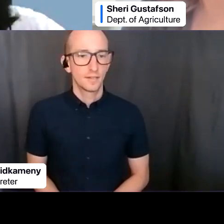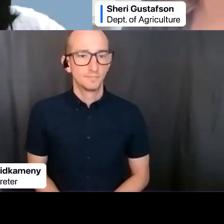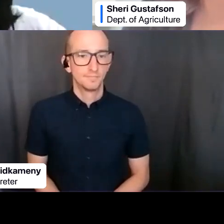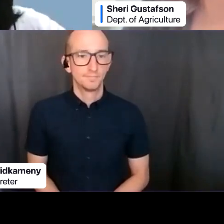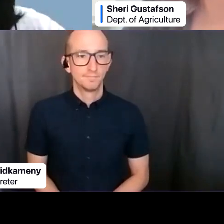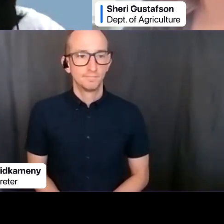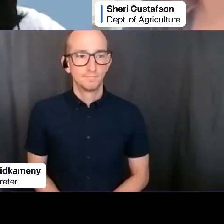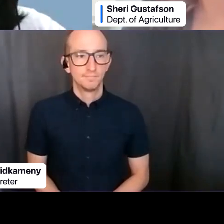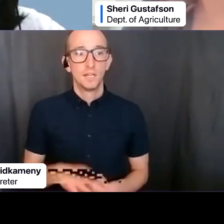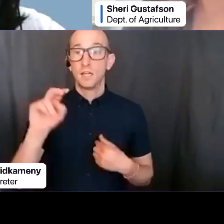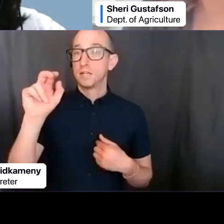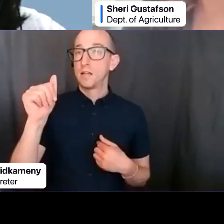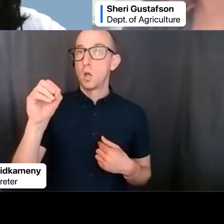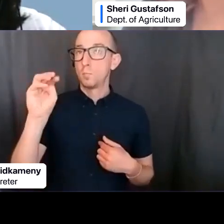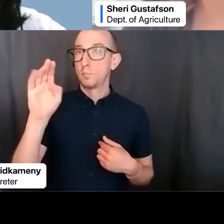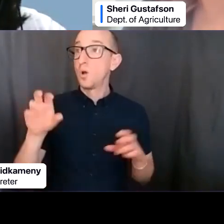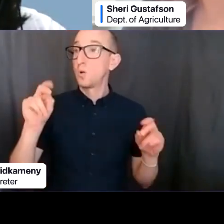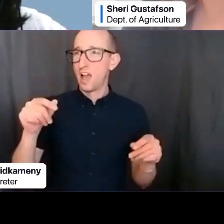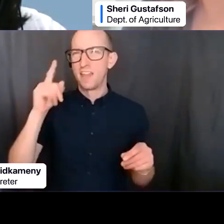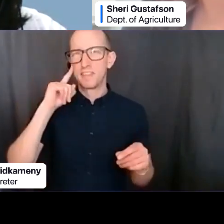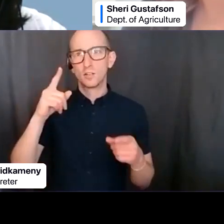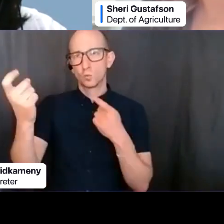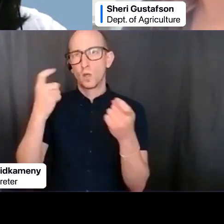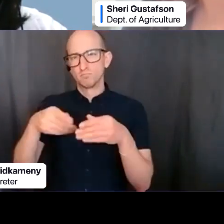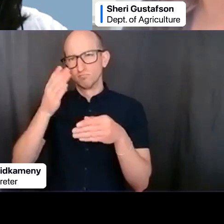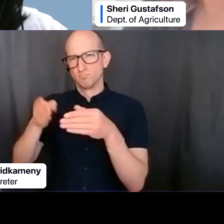Yeah, I think we've concluded the questions.